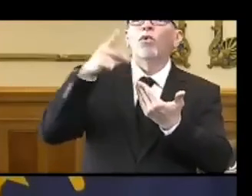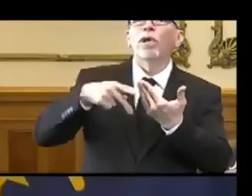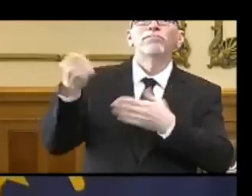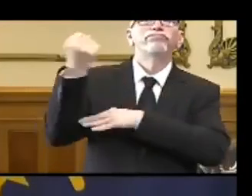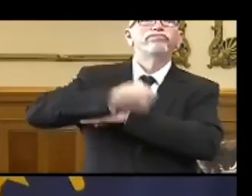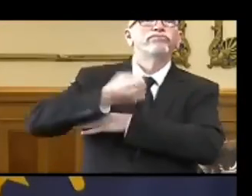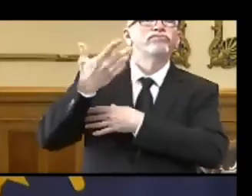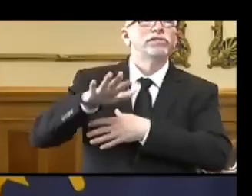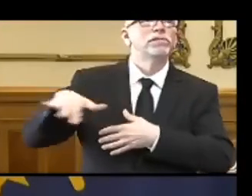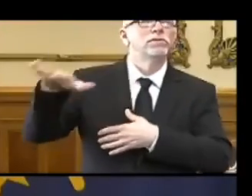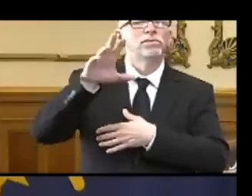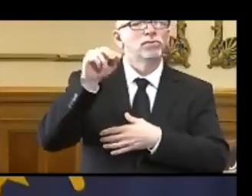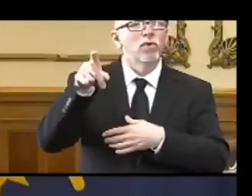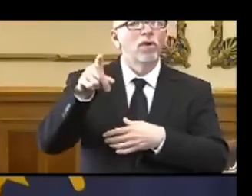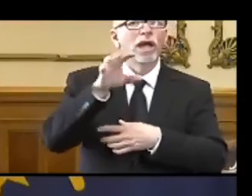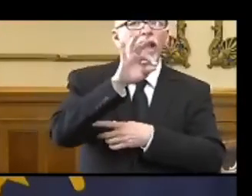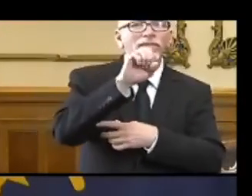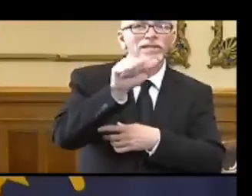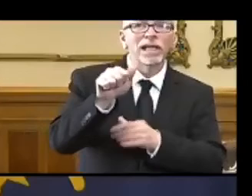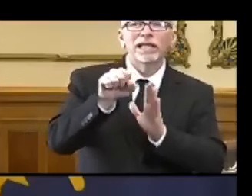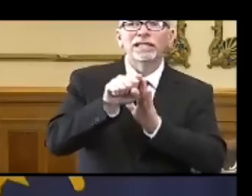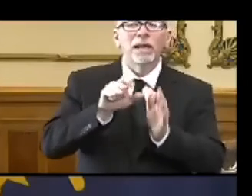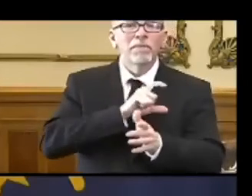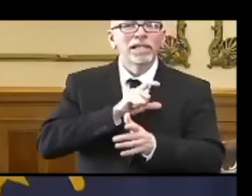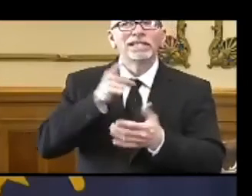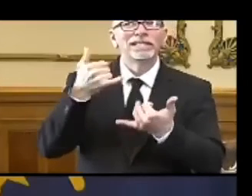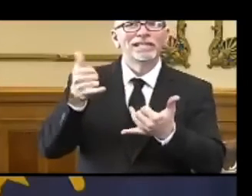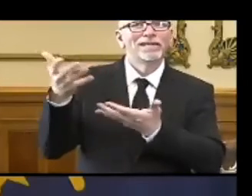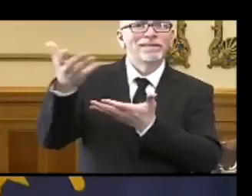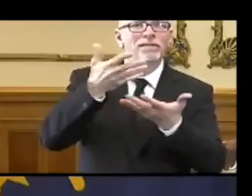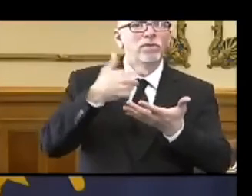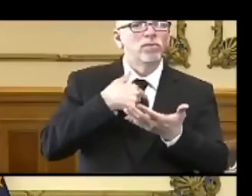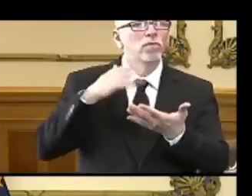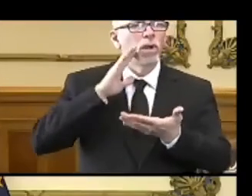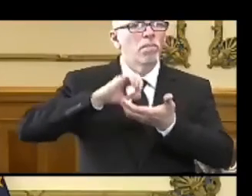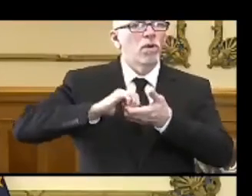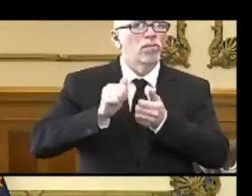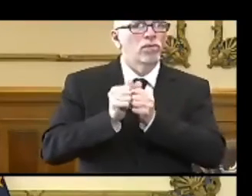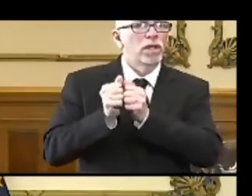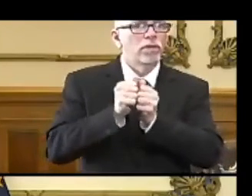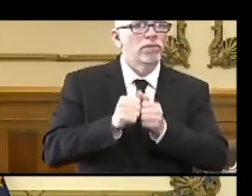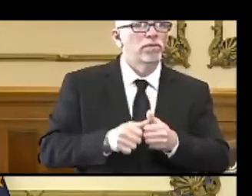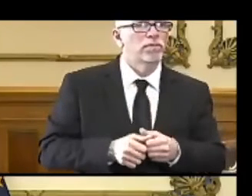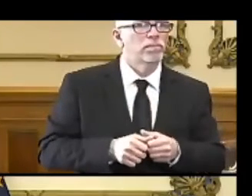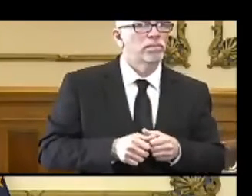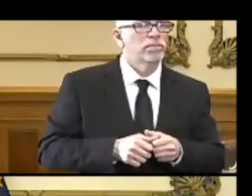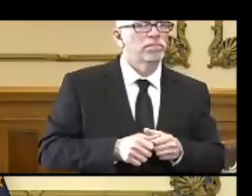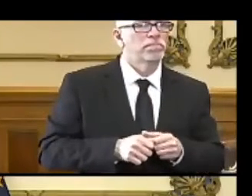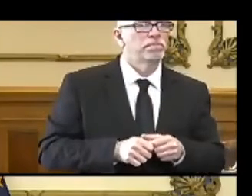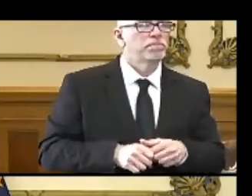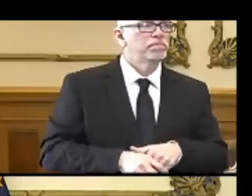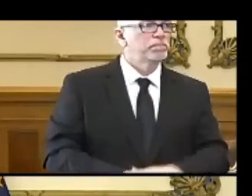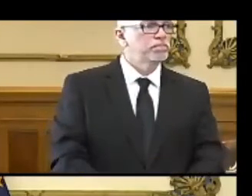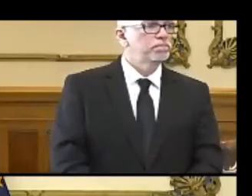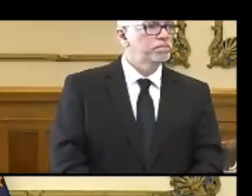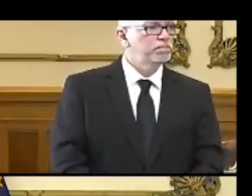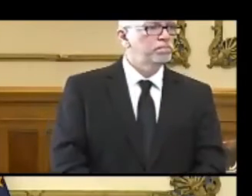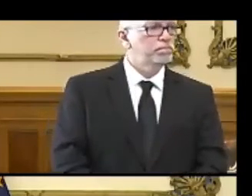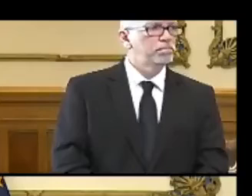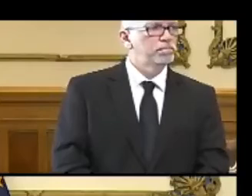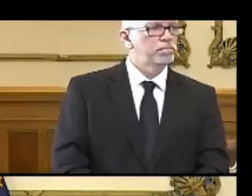FSSA or at the state police, as we partner together. You want to add anything, Dr. Sullivan?